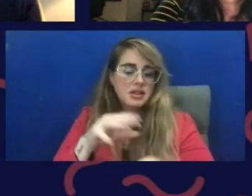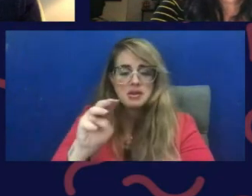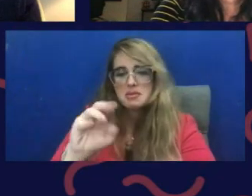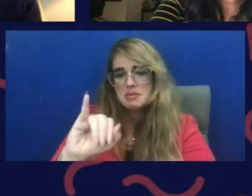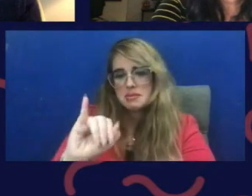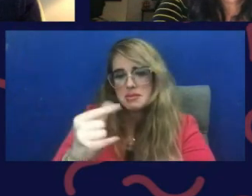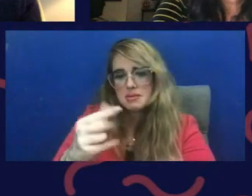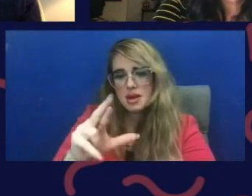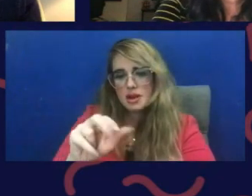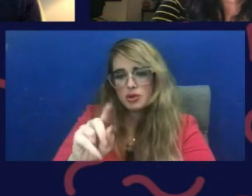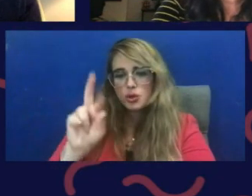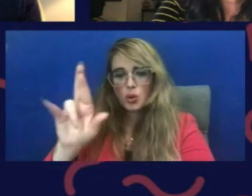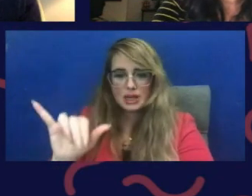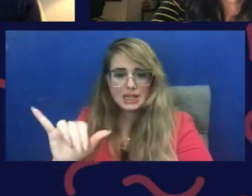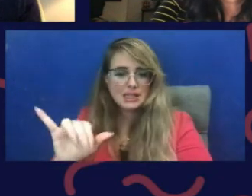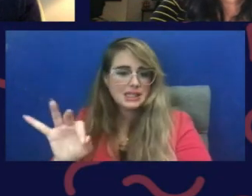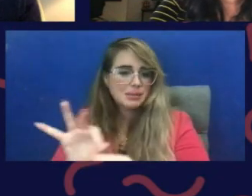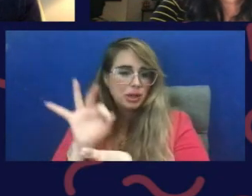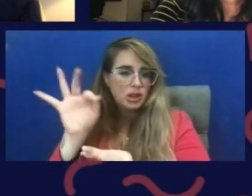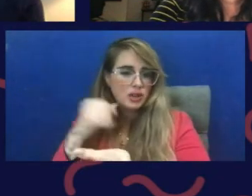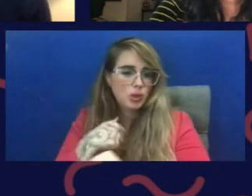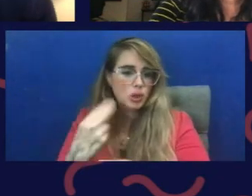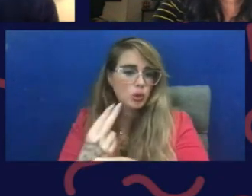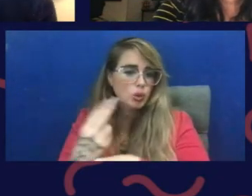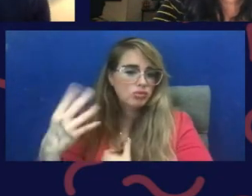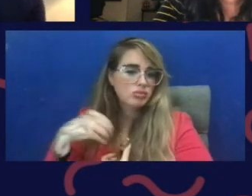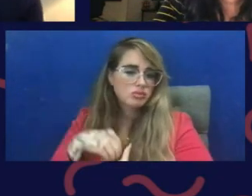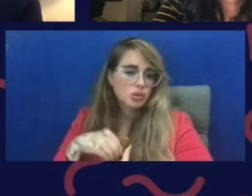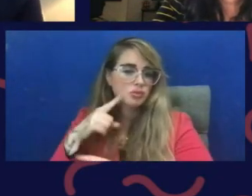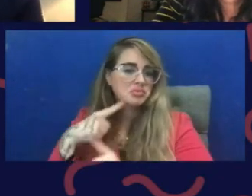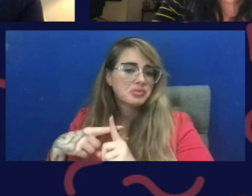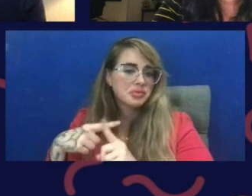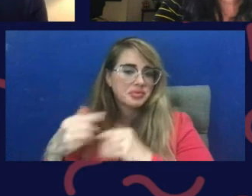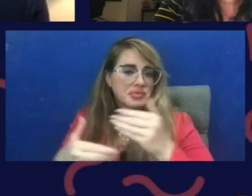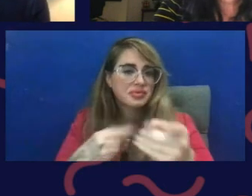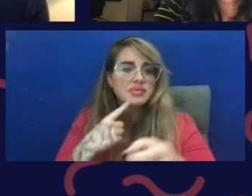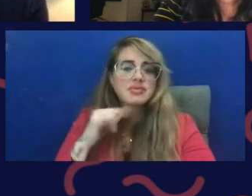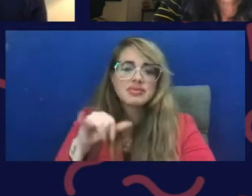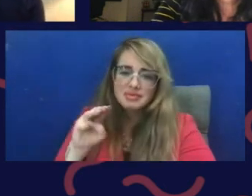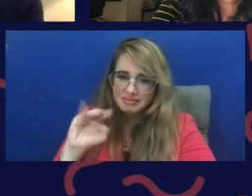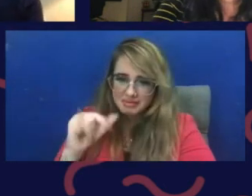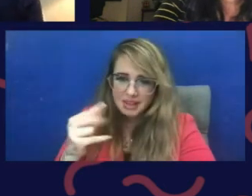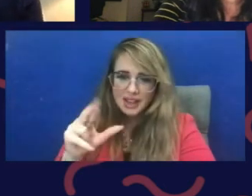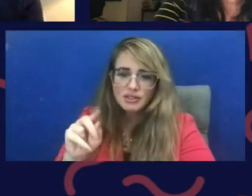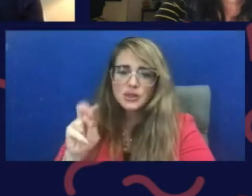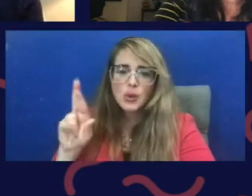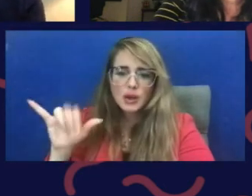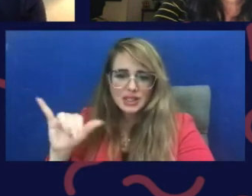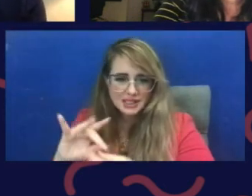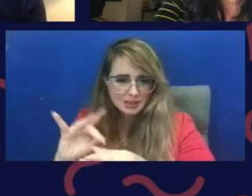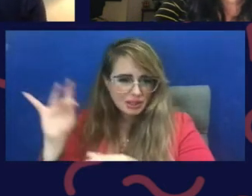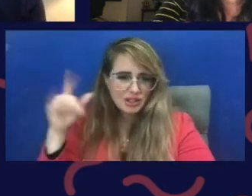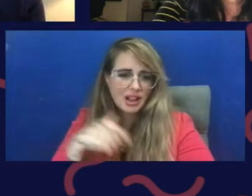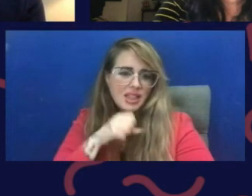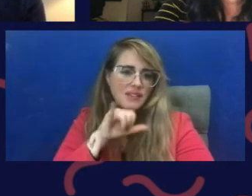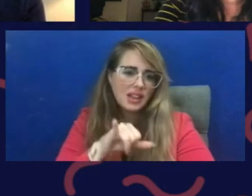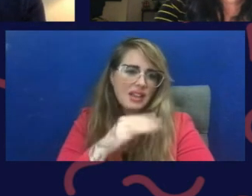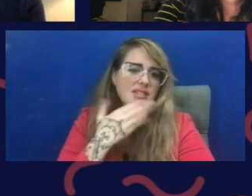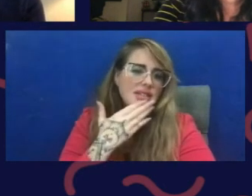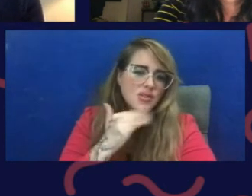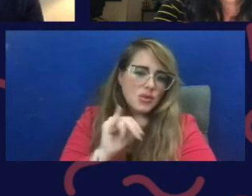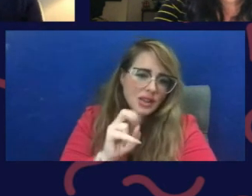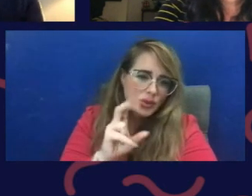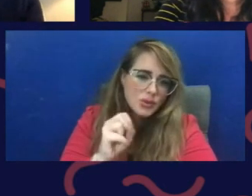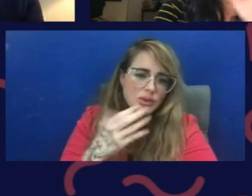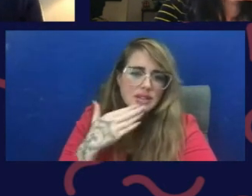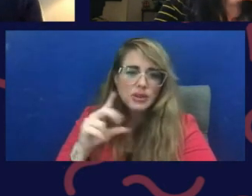that we continue to move along in. Migratory spirit, I love that. Thank you, Jesus. Thank you, David.